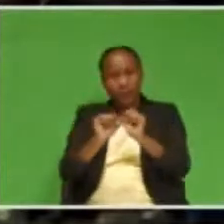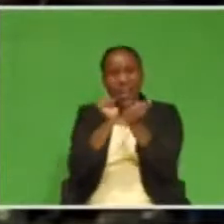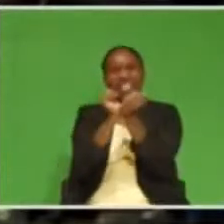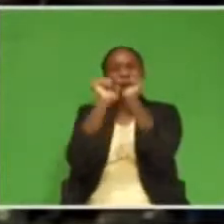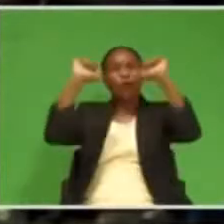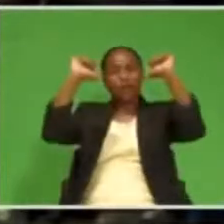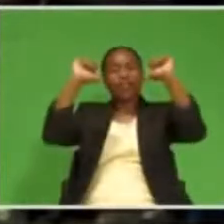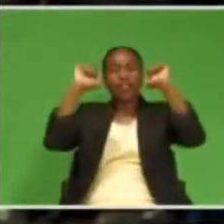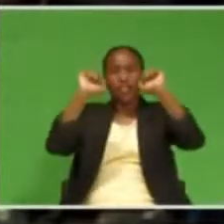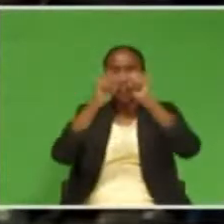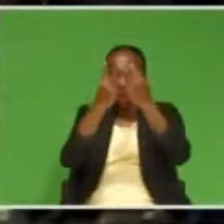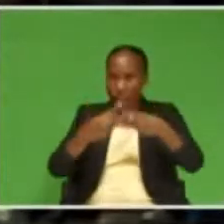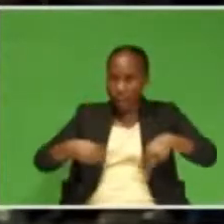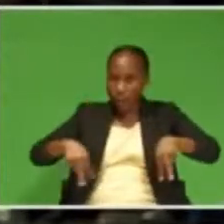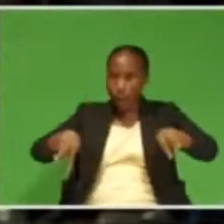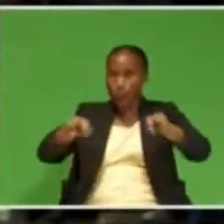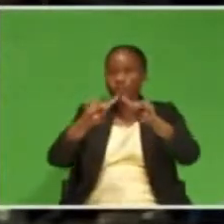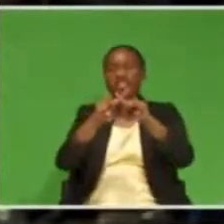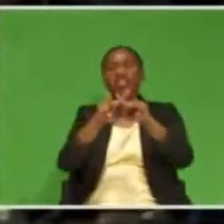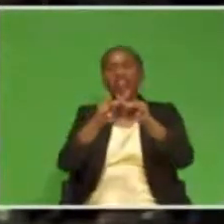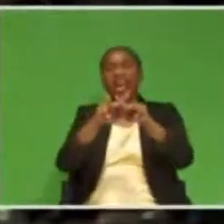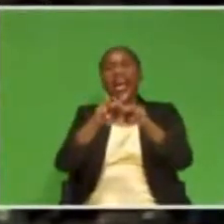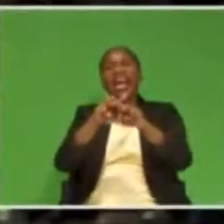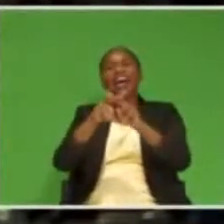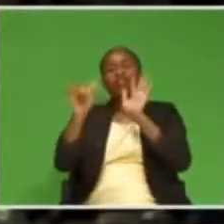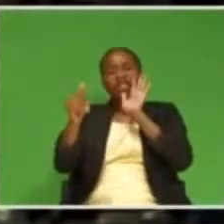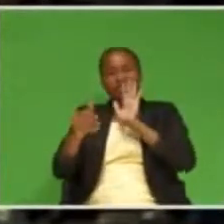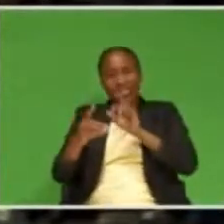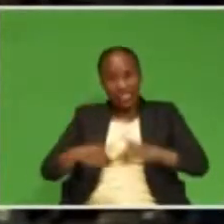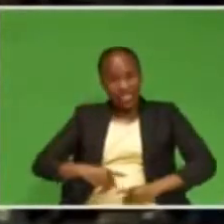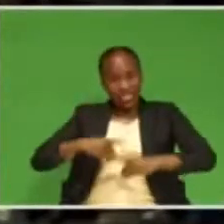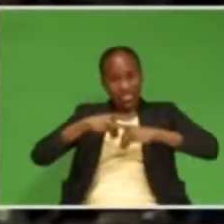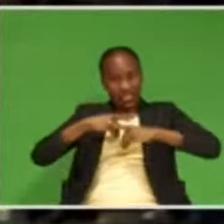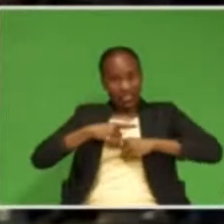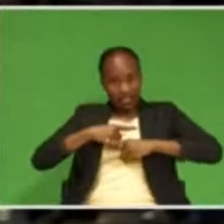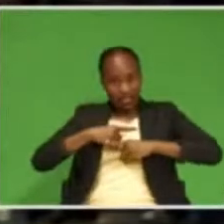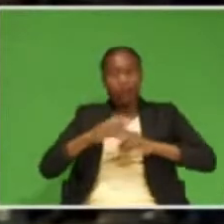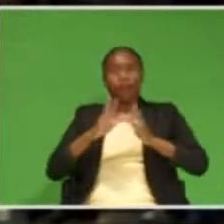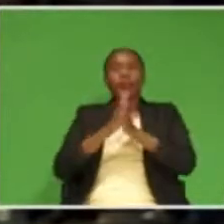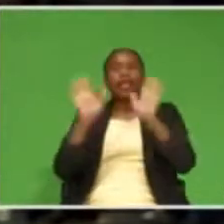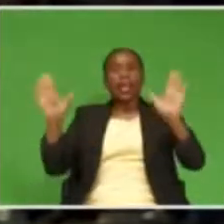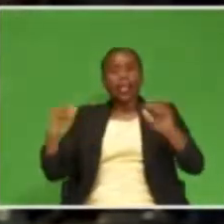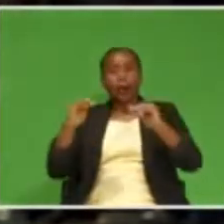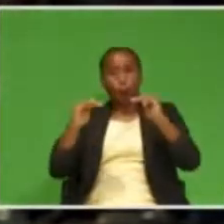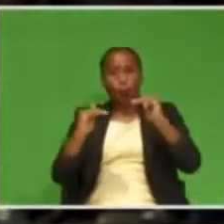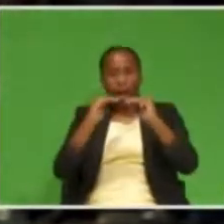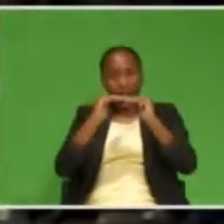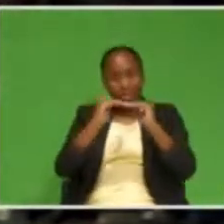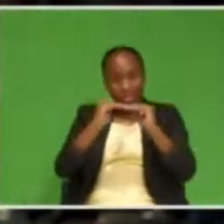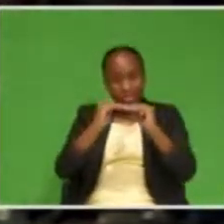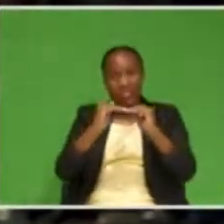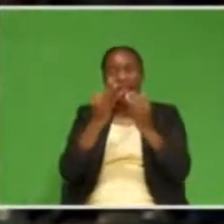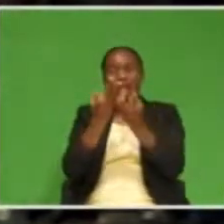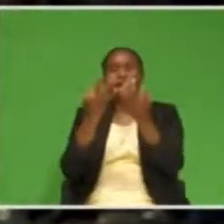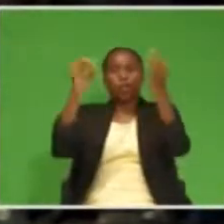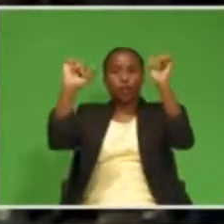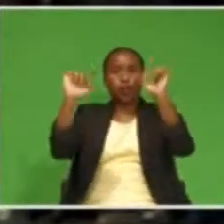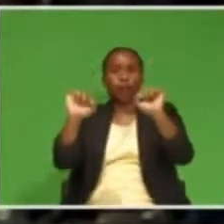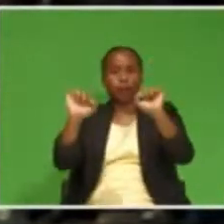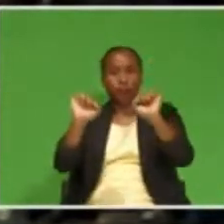dignity, equality, and freedom, and the rights of each one of